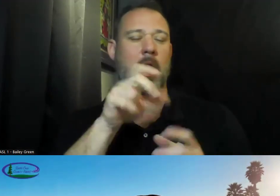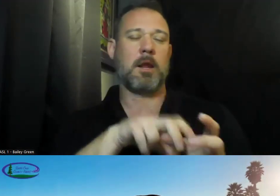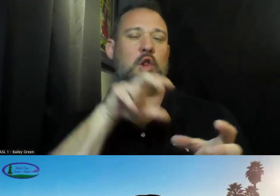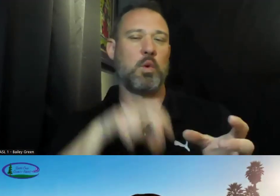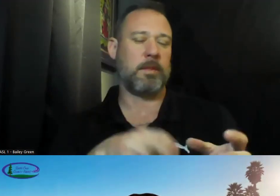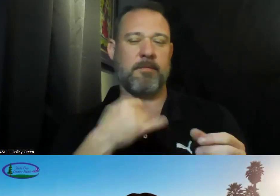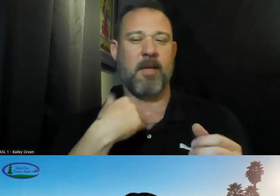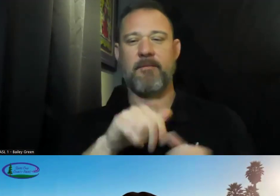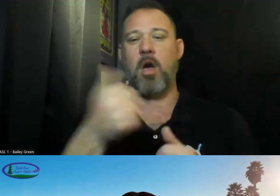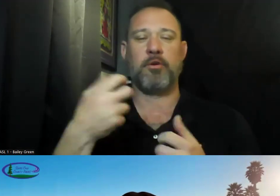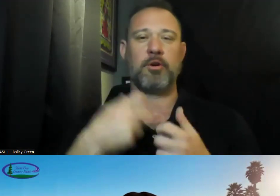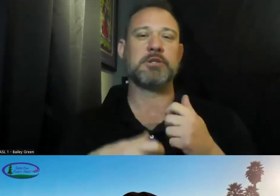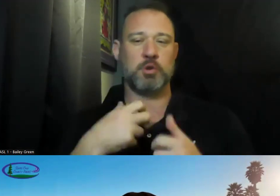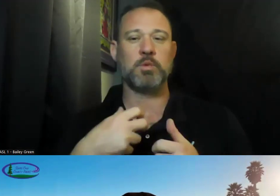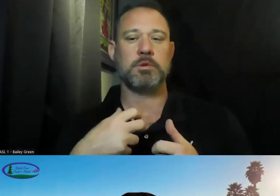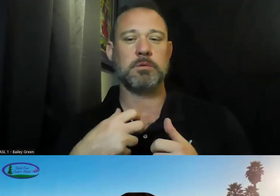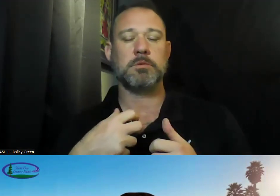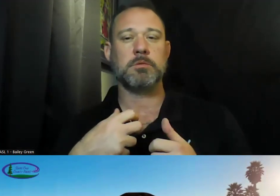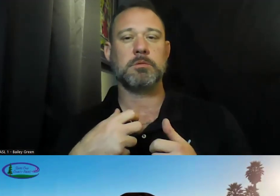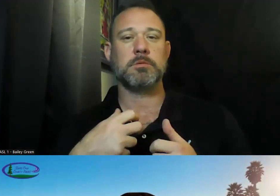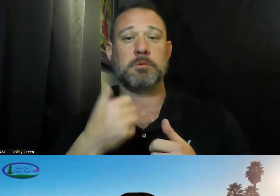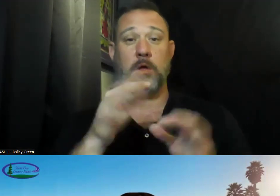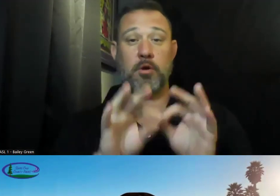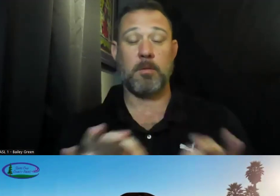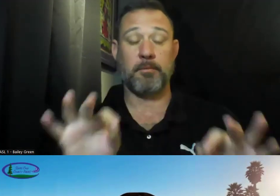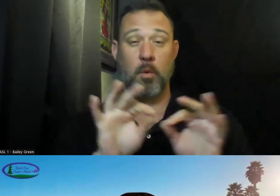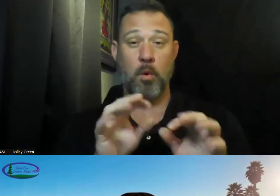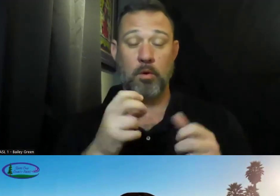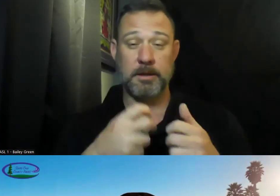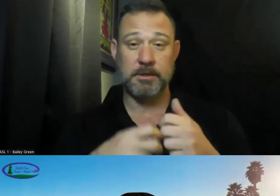is one of the really important issues.